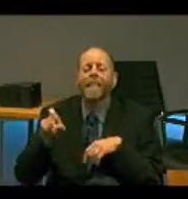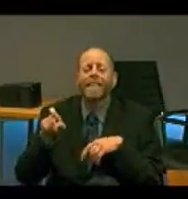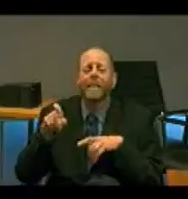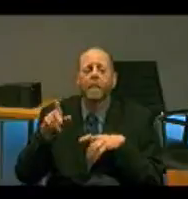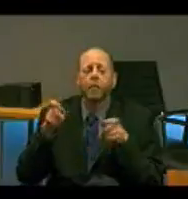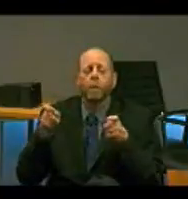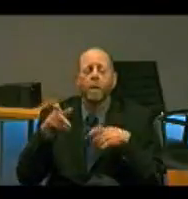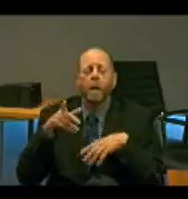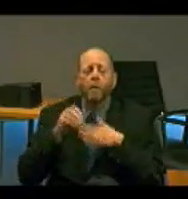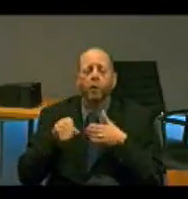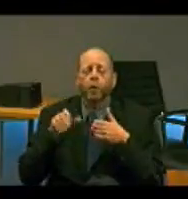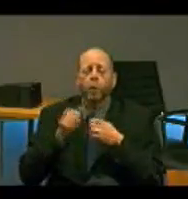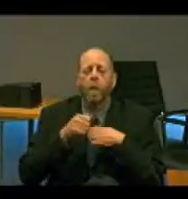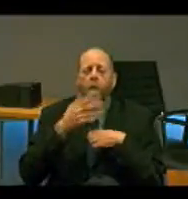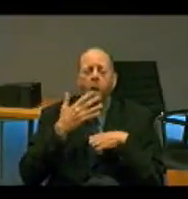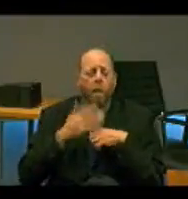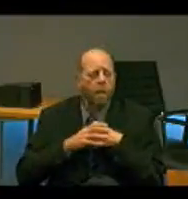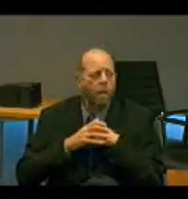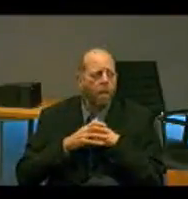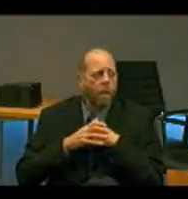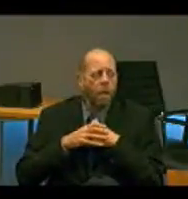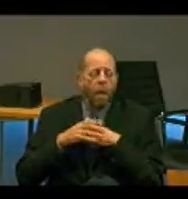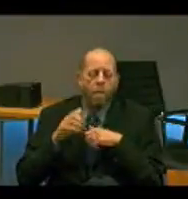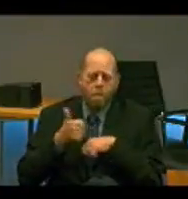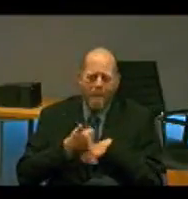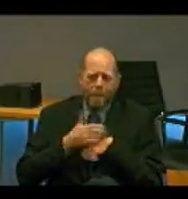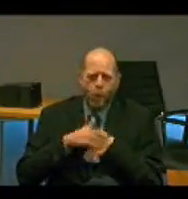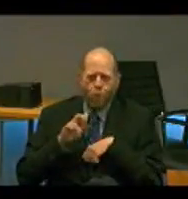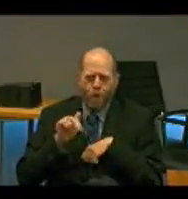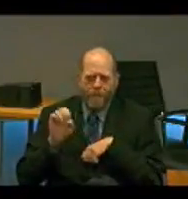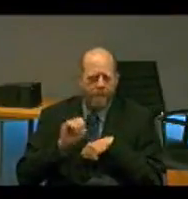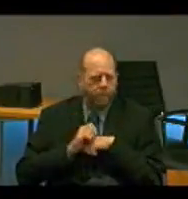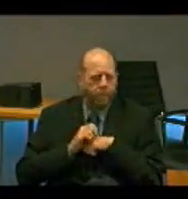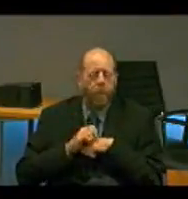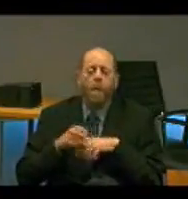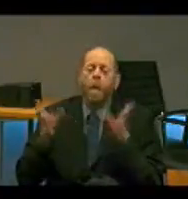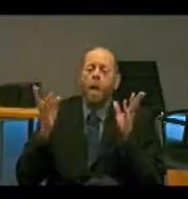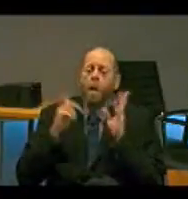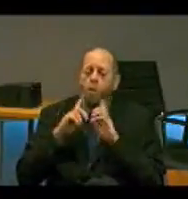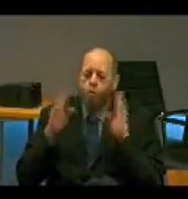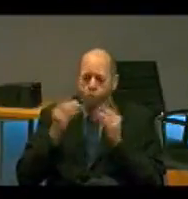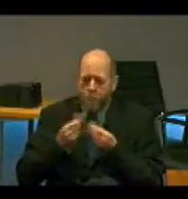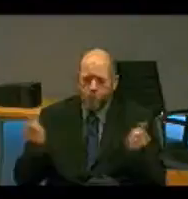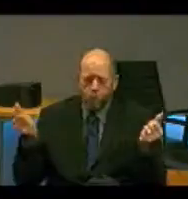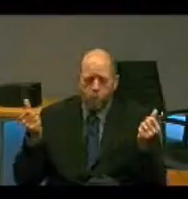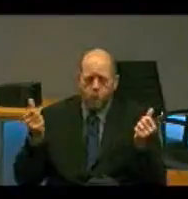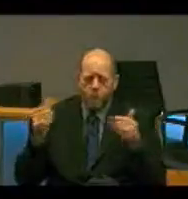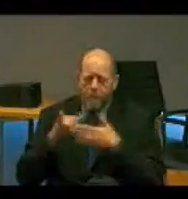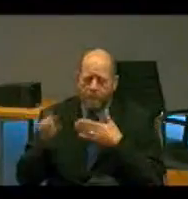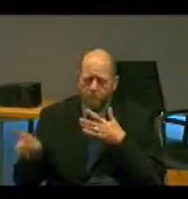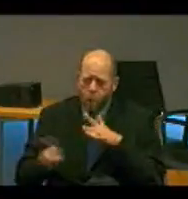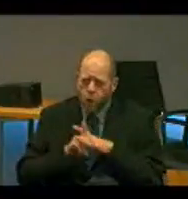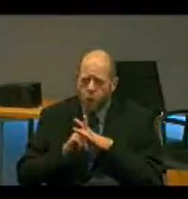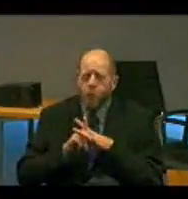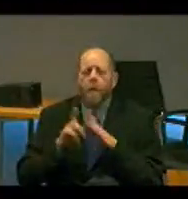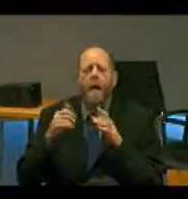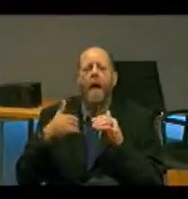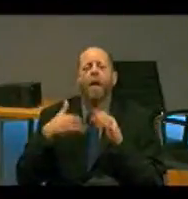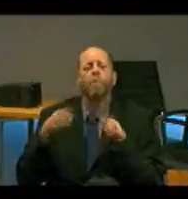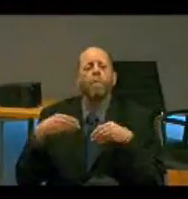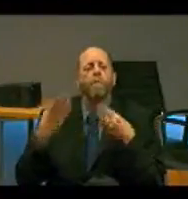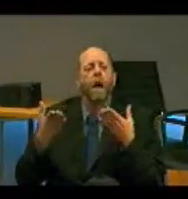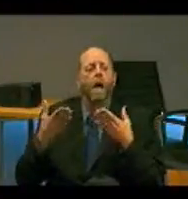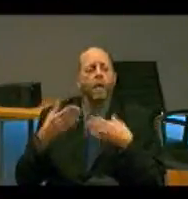of students of color with disabilities differently on the basis of race. The resolutions and consent decrees that emerge have